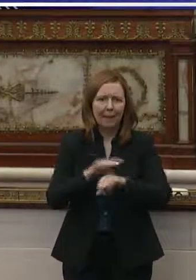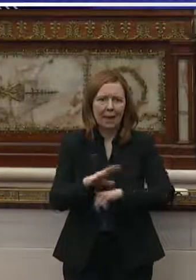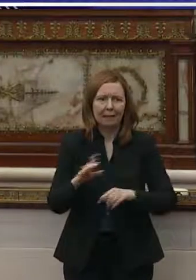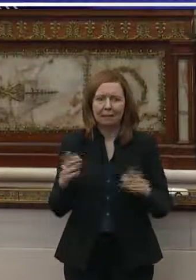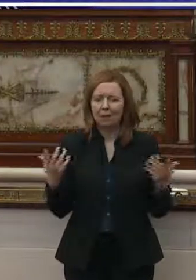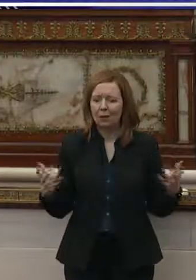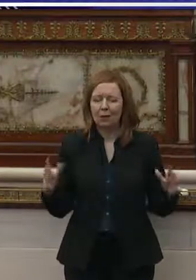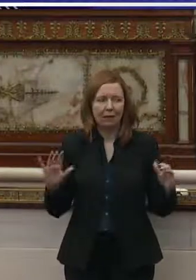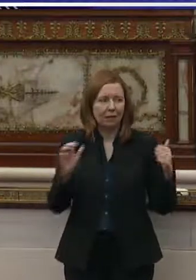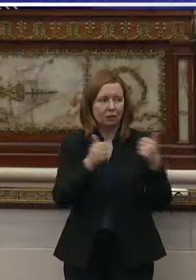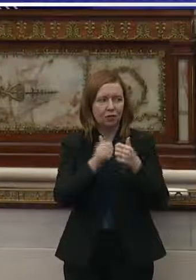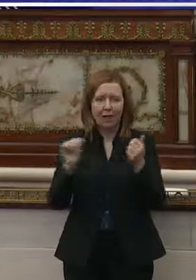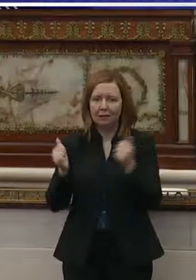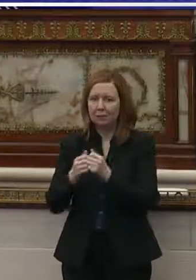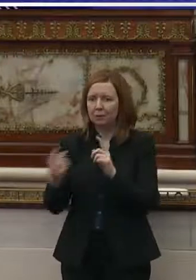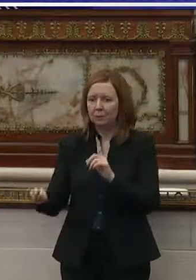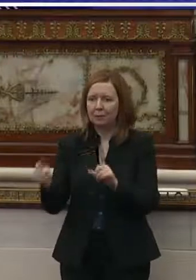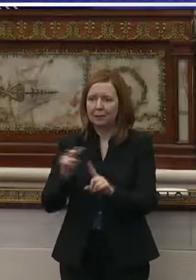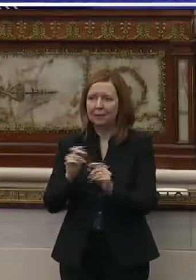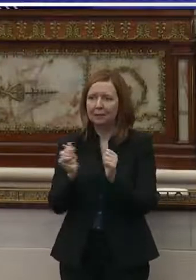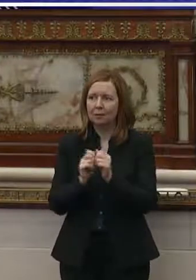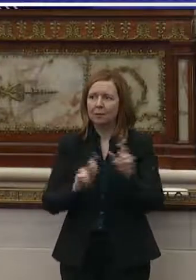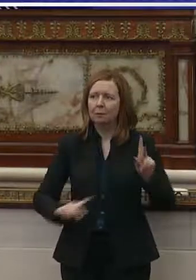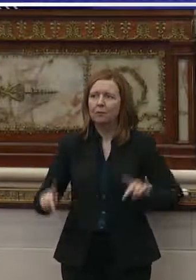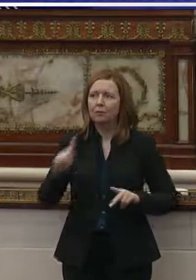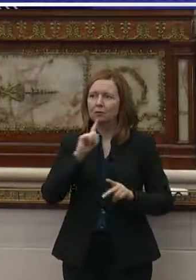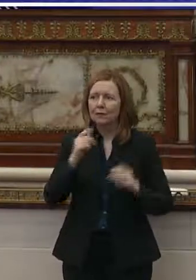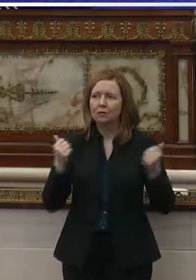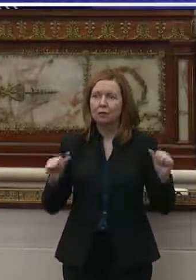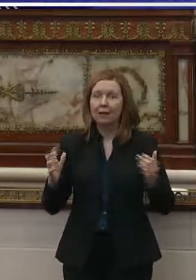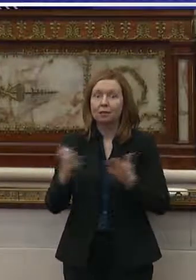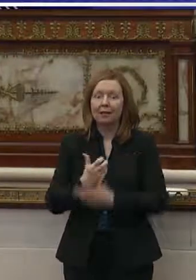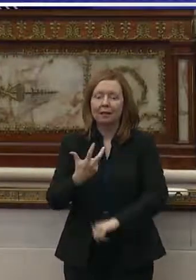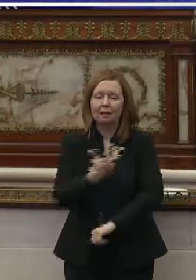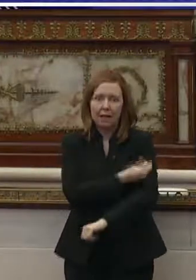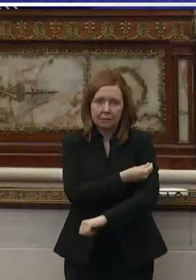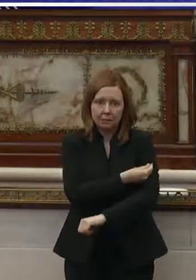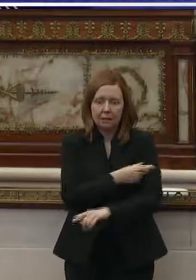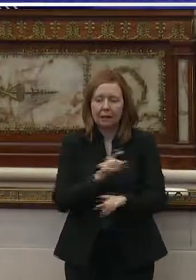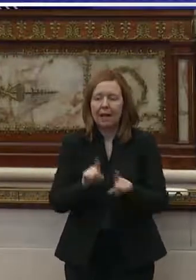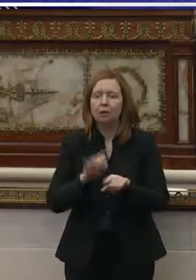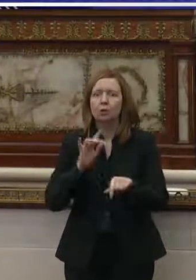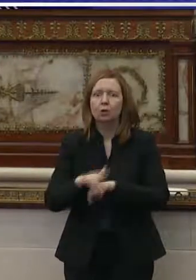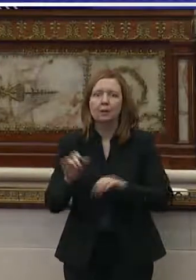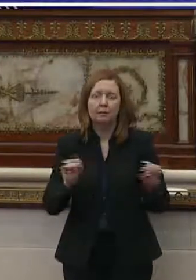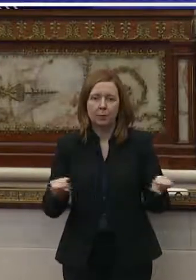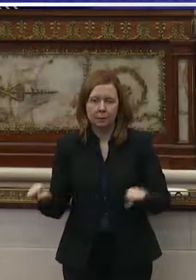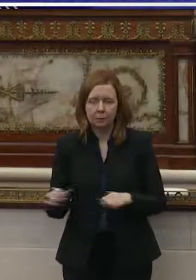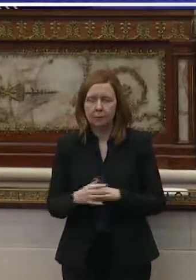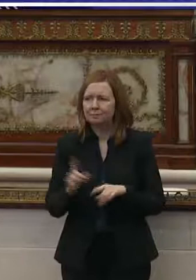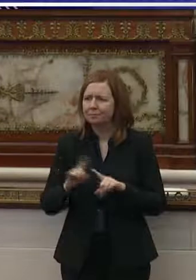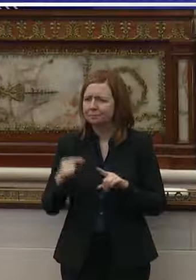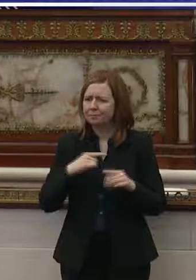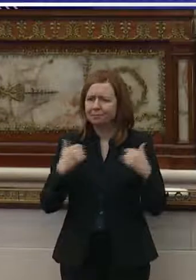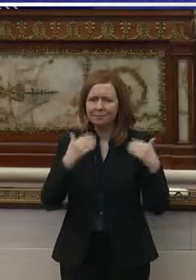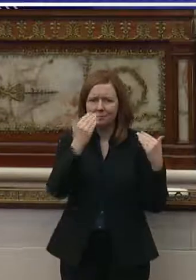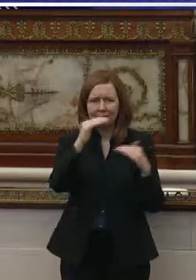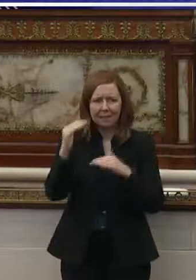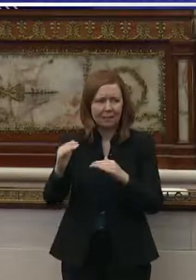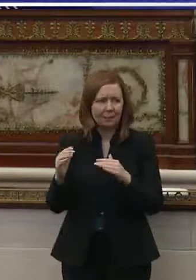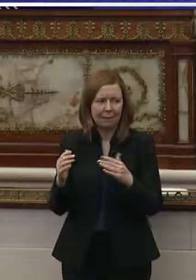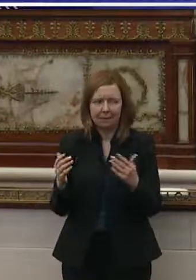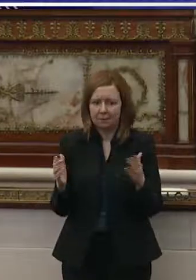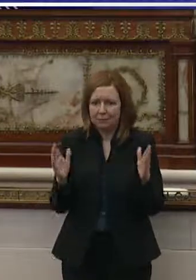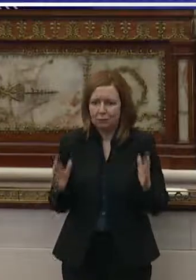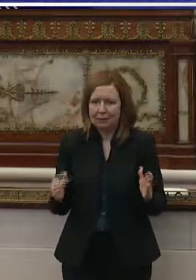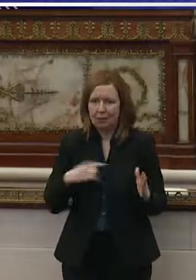challenging perspective in reference to people really trying to get the vaccine as early as possible. But we have a limited window. And I know